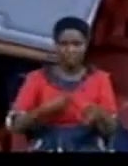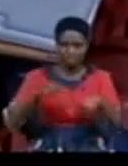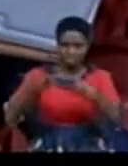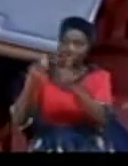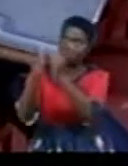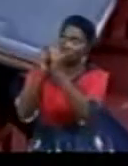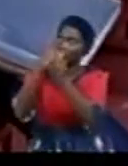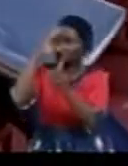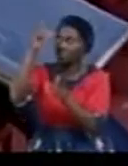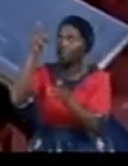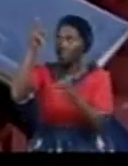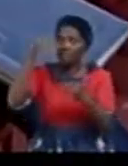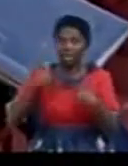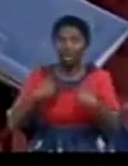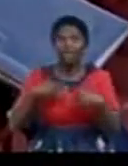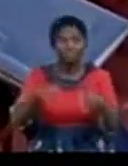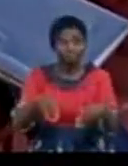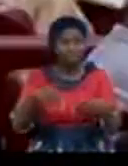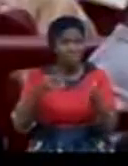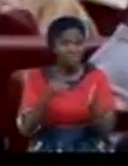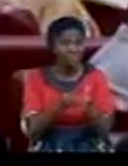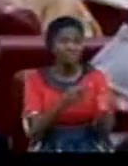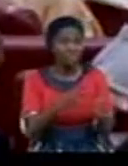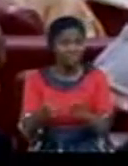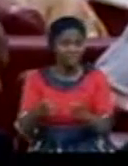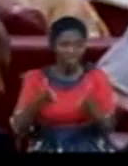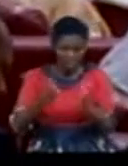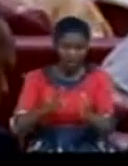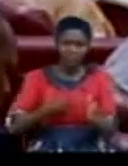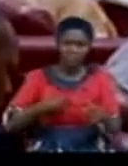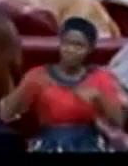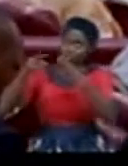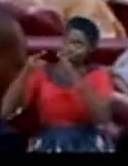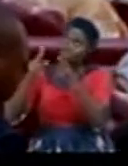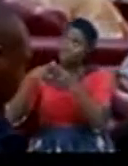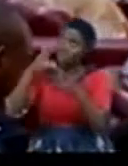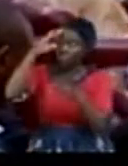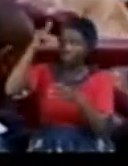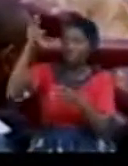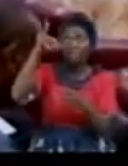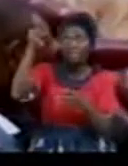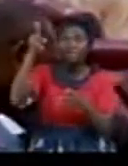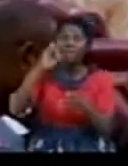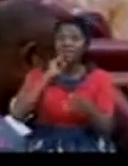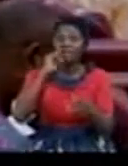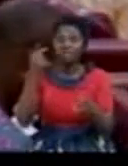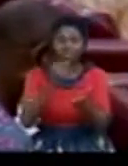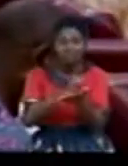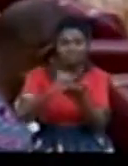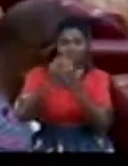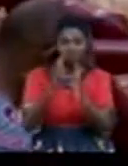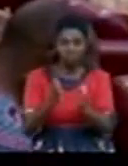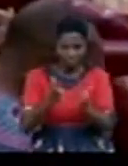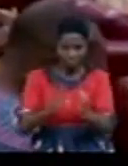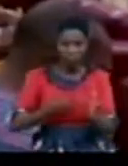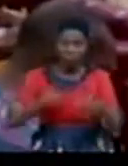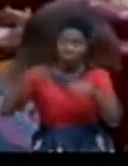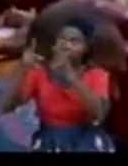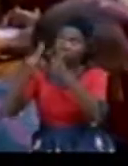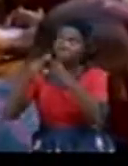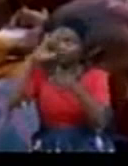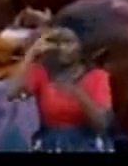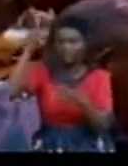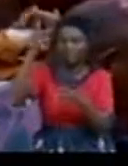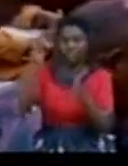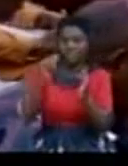He's provided it. Let's go to him. He's the sanctifier. Let us go to him, that he might sanctify the